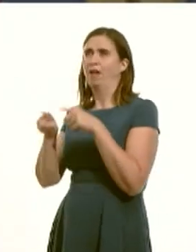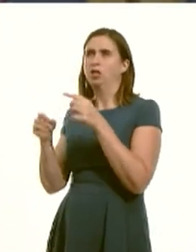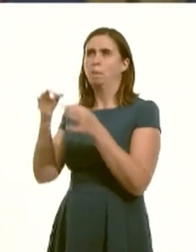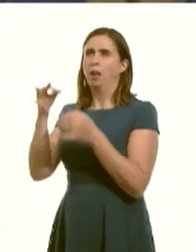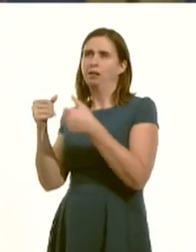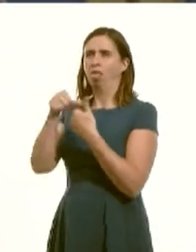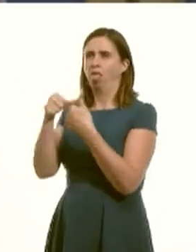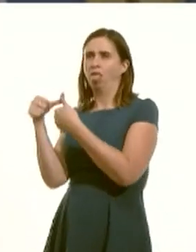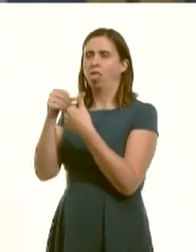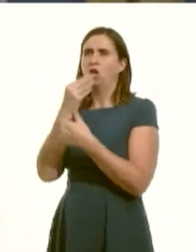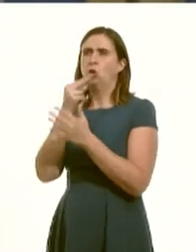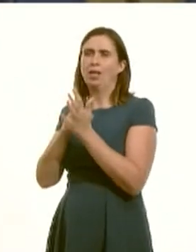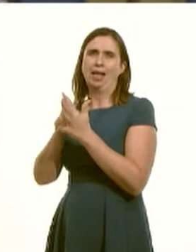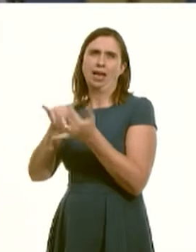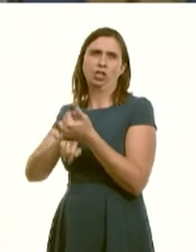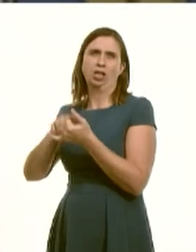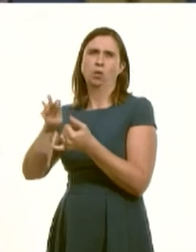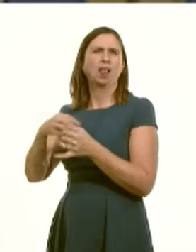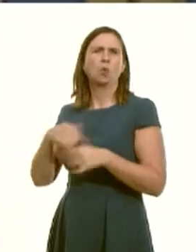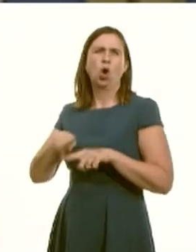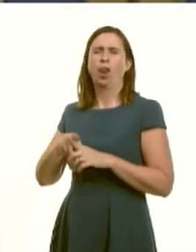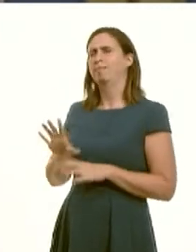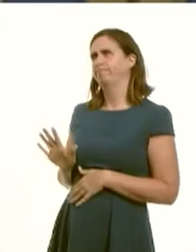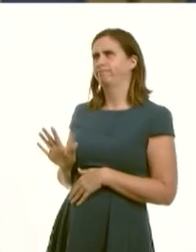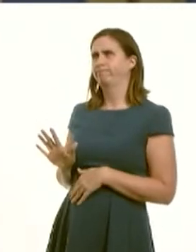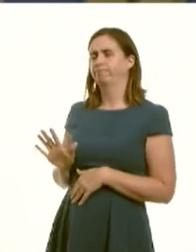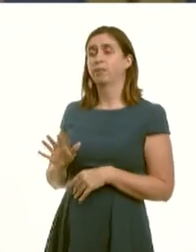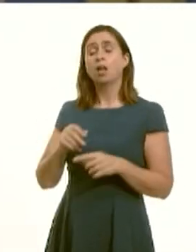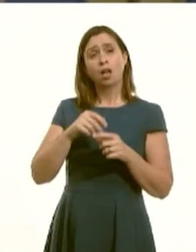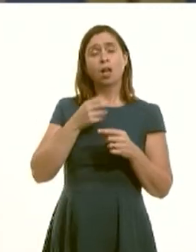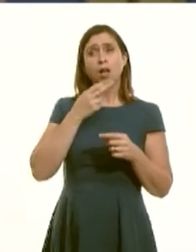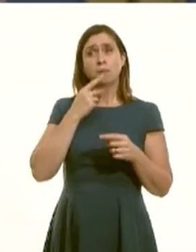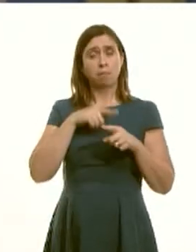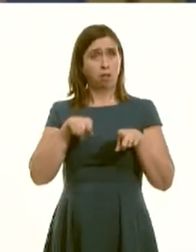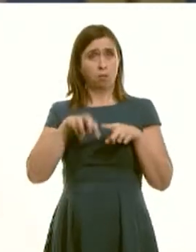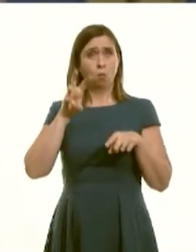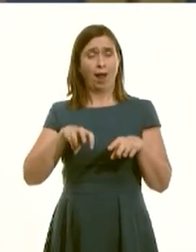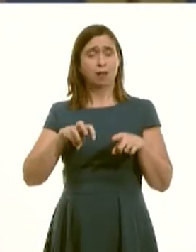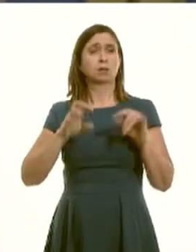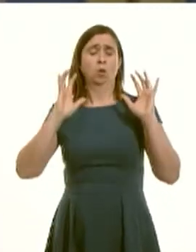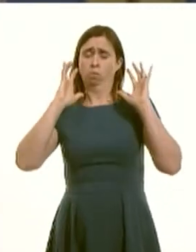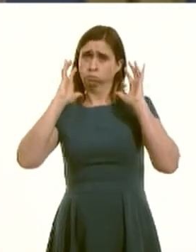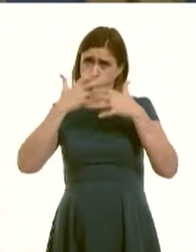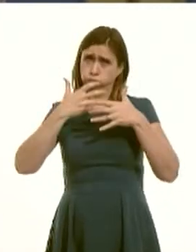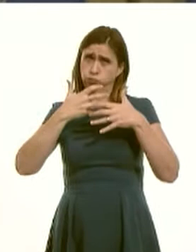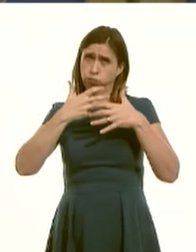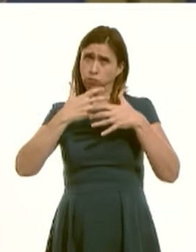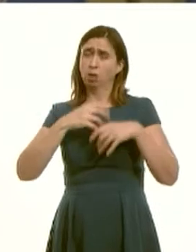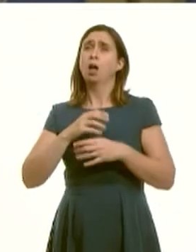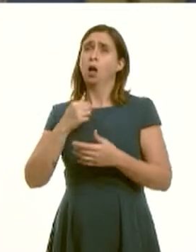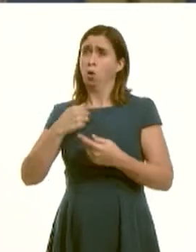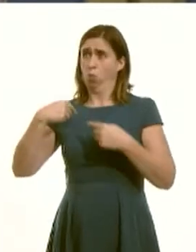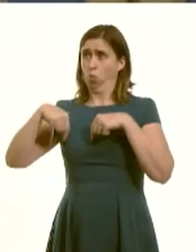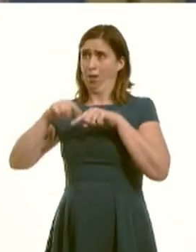football. But patients in Wales will be alarmed, and they have genuine concerns that deserve to be taken seriously